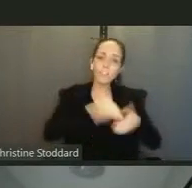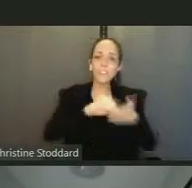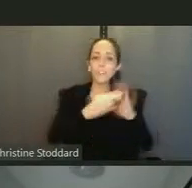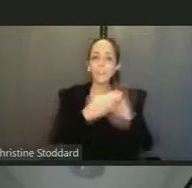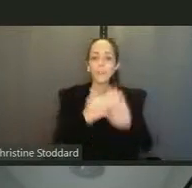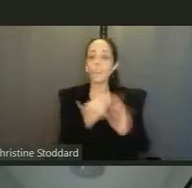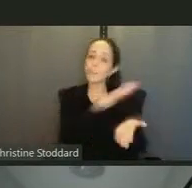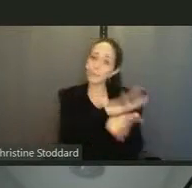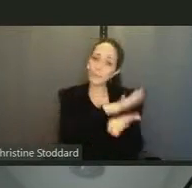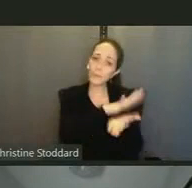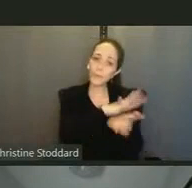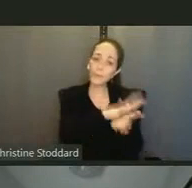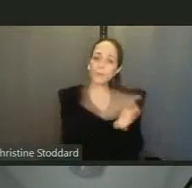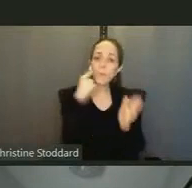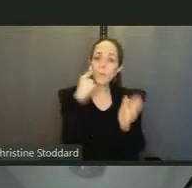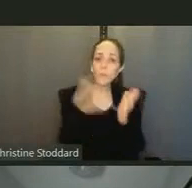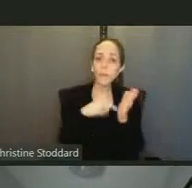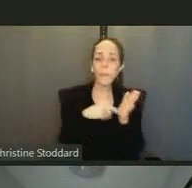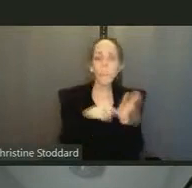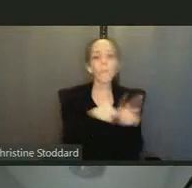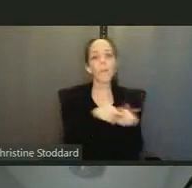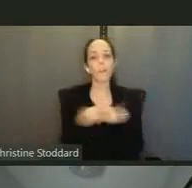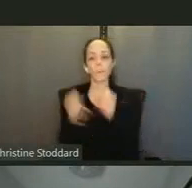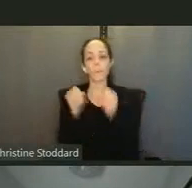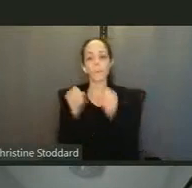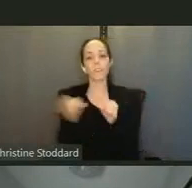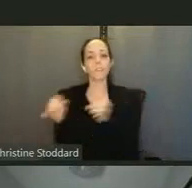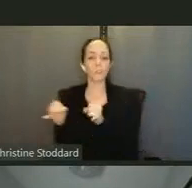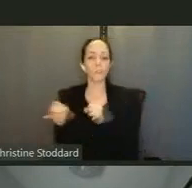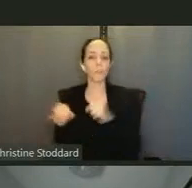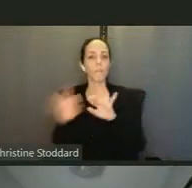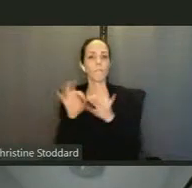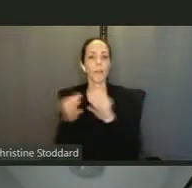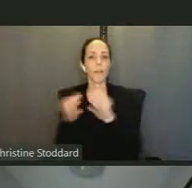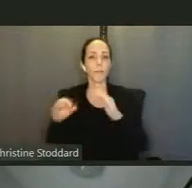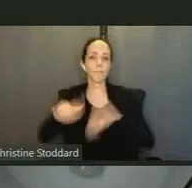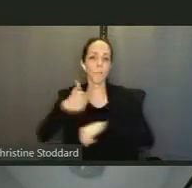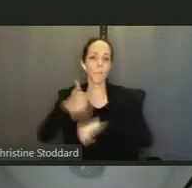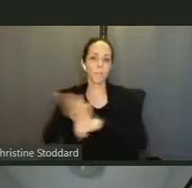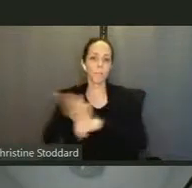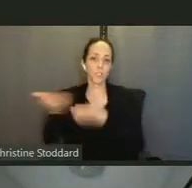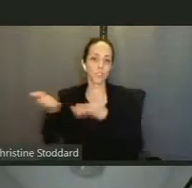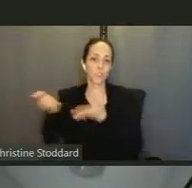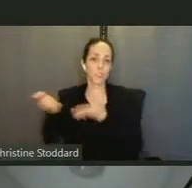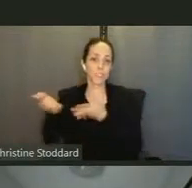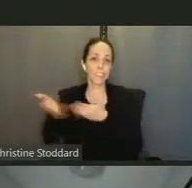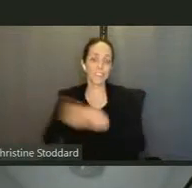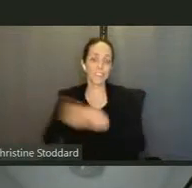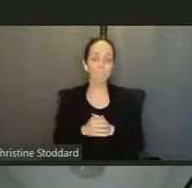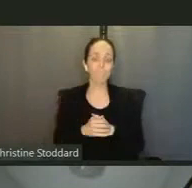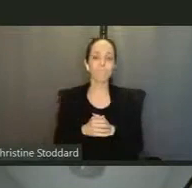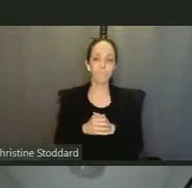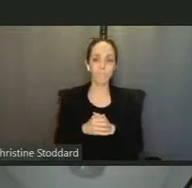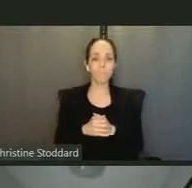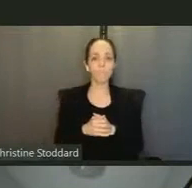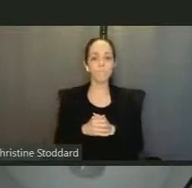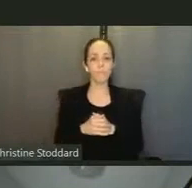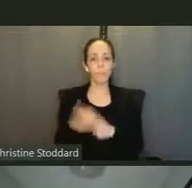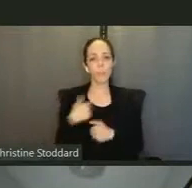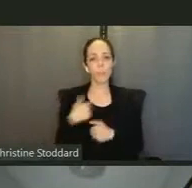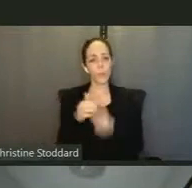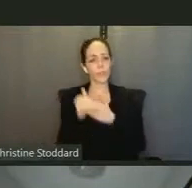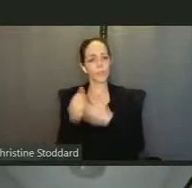schools, as well as of our individual and family-based services. And I think leading with that lens has been really critical